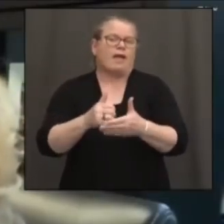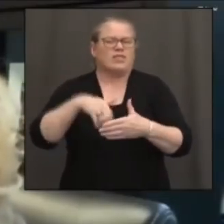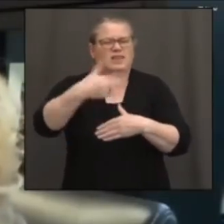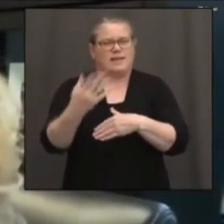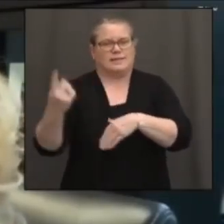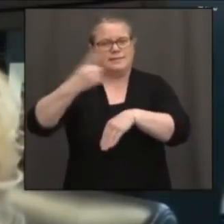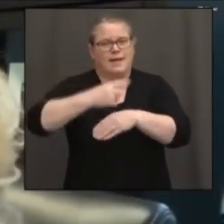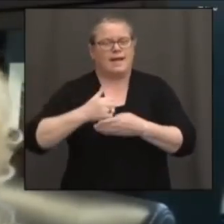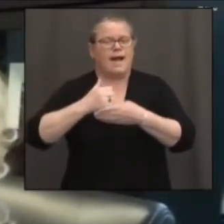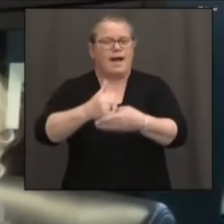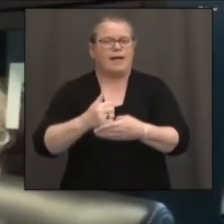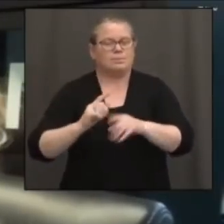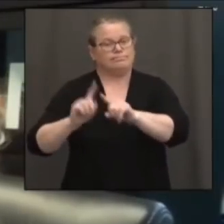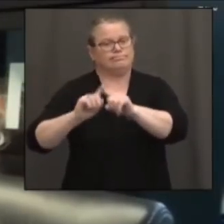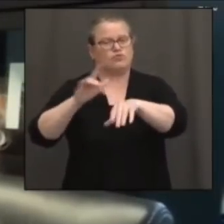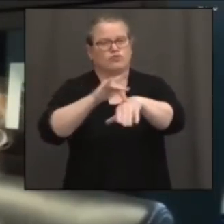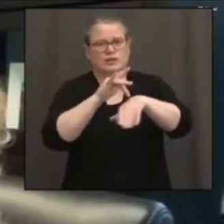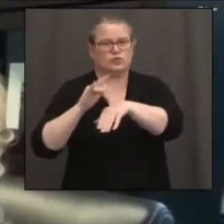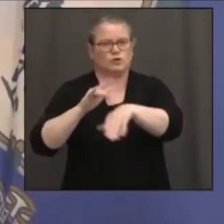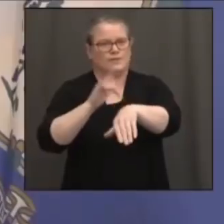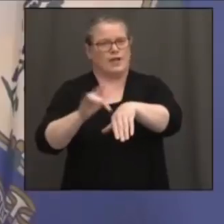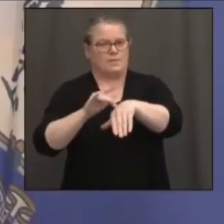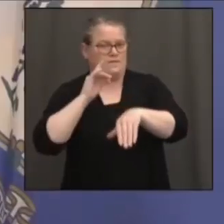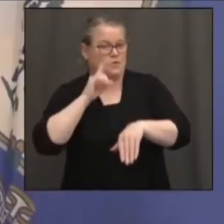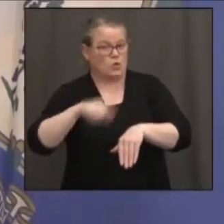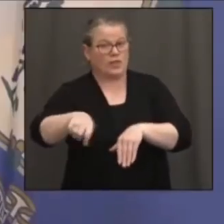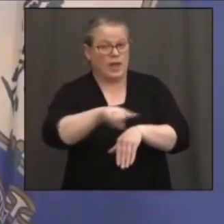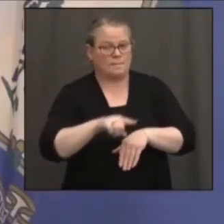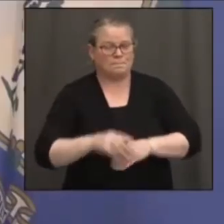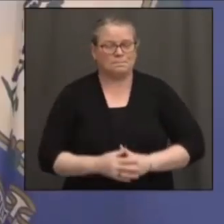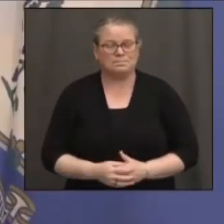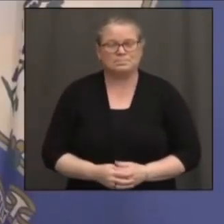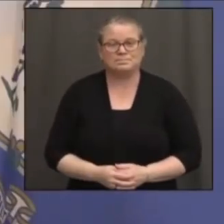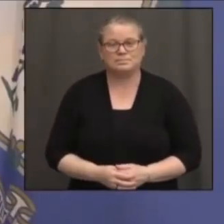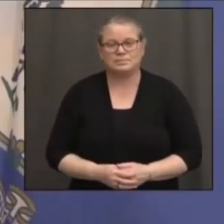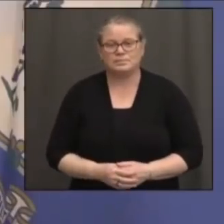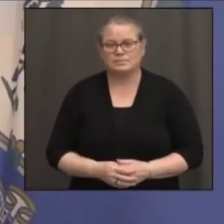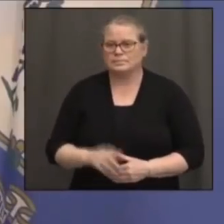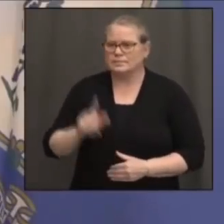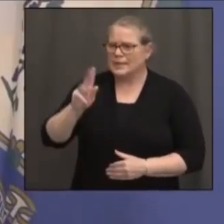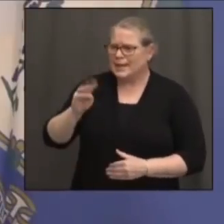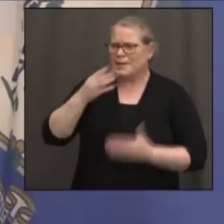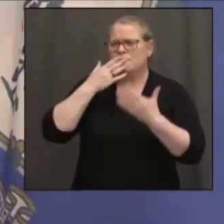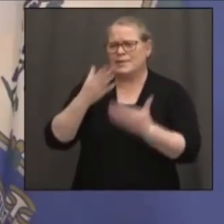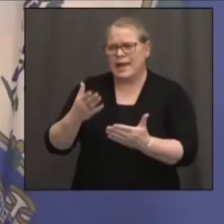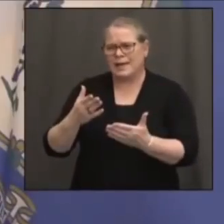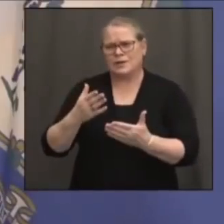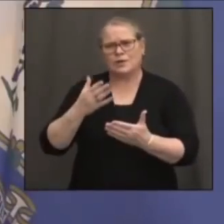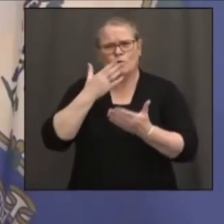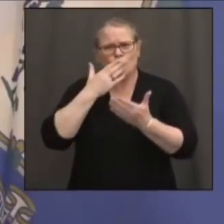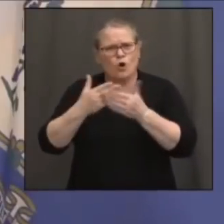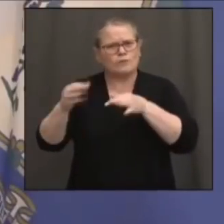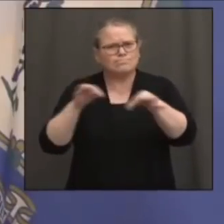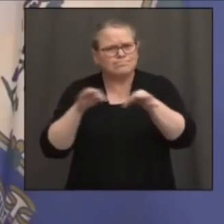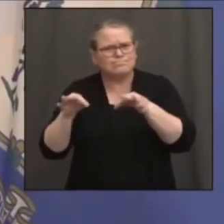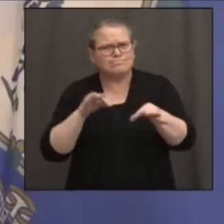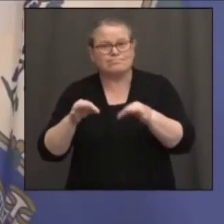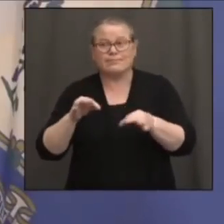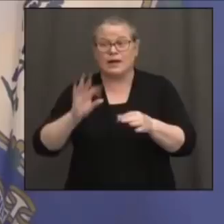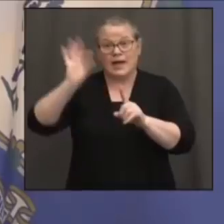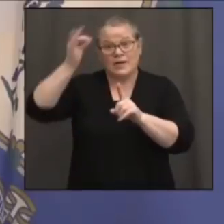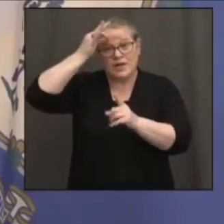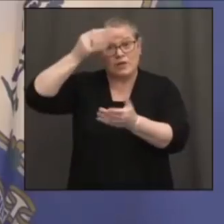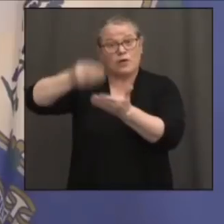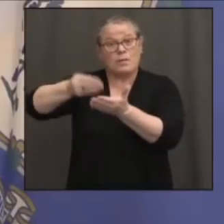day. Hey, thank you, Kim. Well said, and it's a real priority for us with our federal resources,